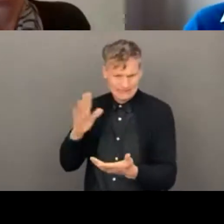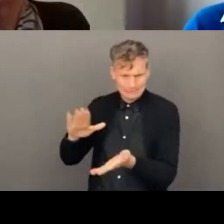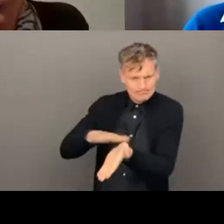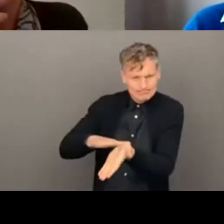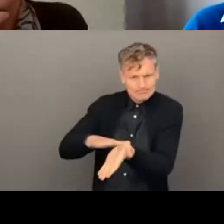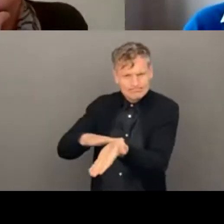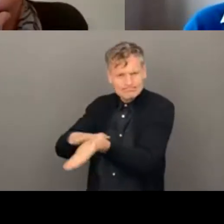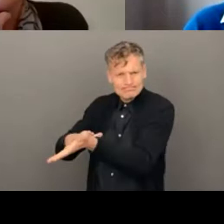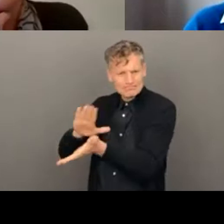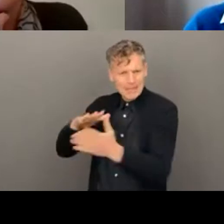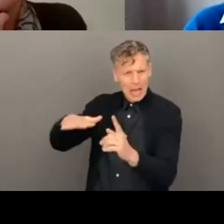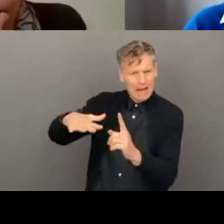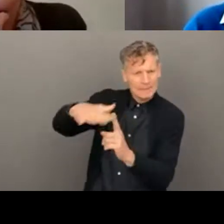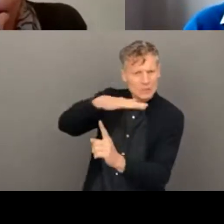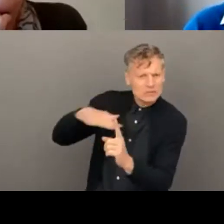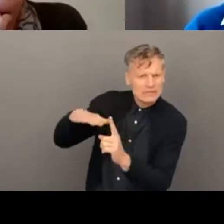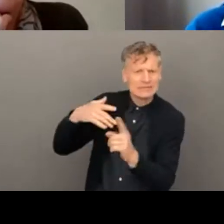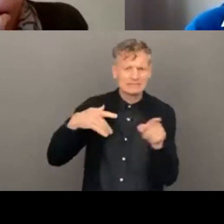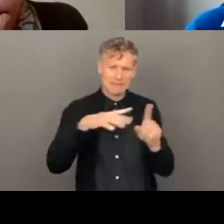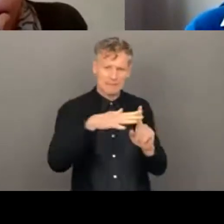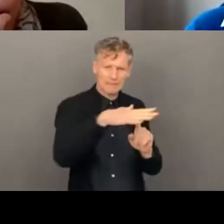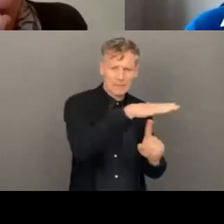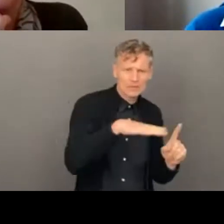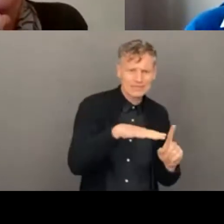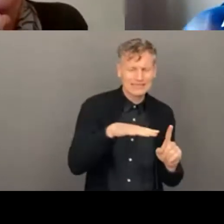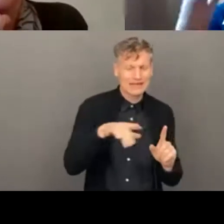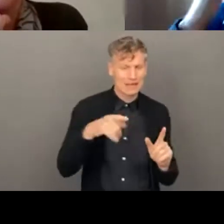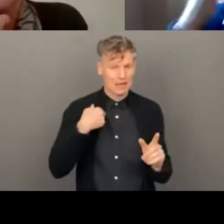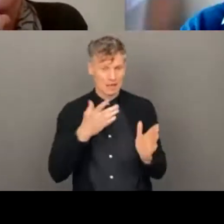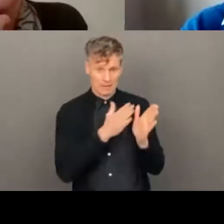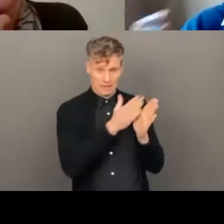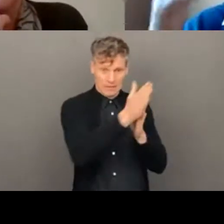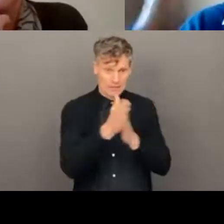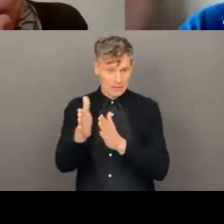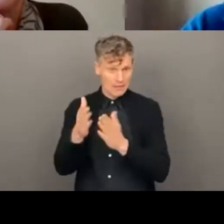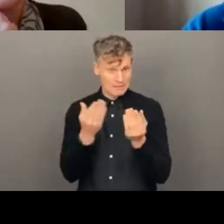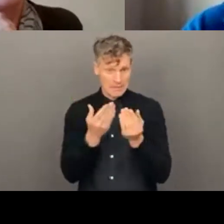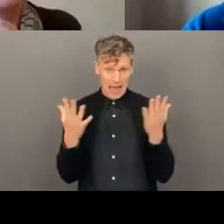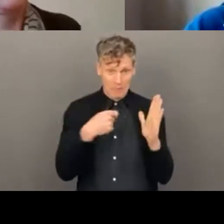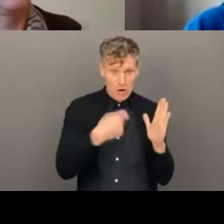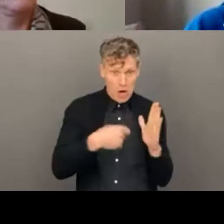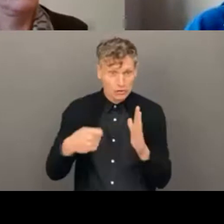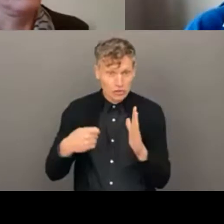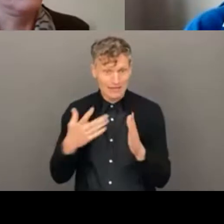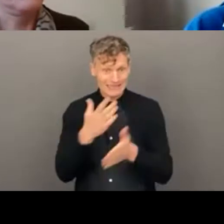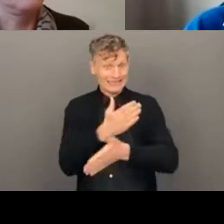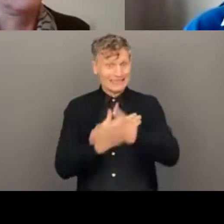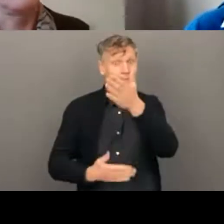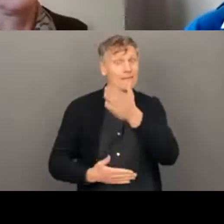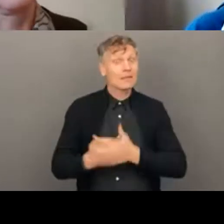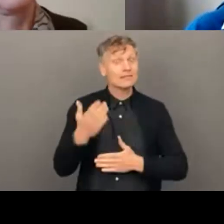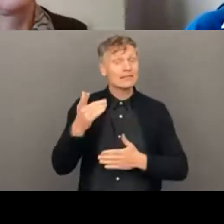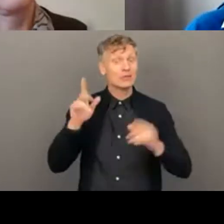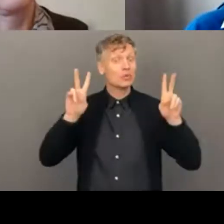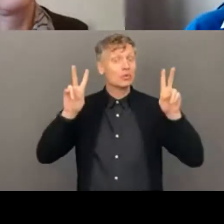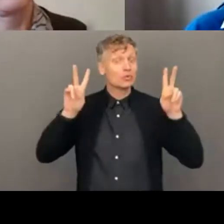aware that a disability perspective was completely absent. So I wasn't even thinking, I wasn't aware of the importance